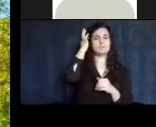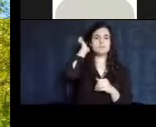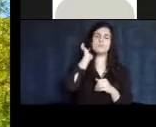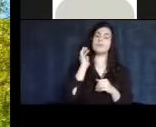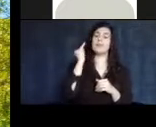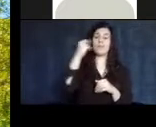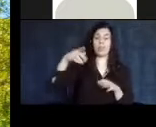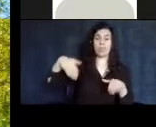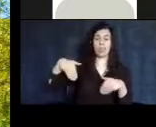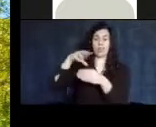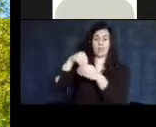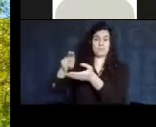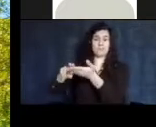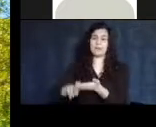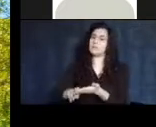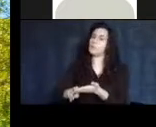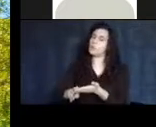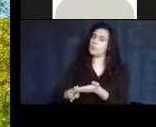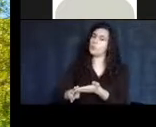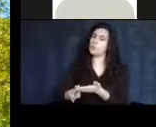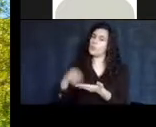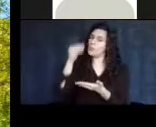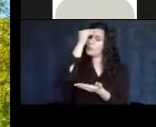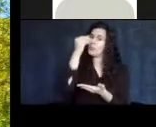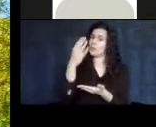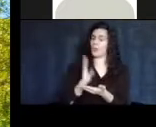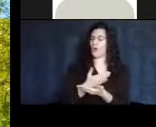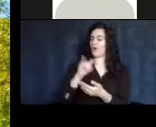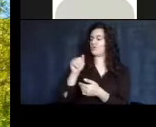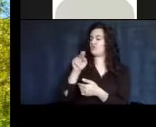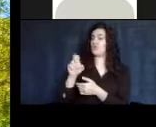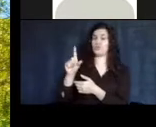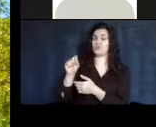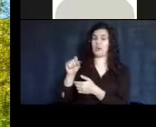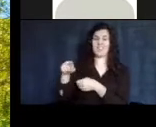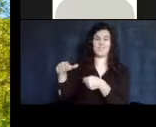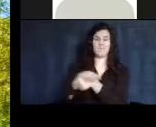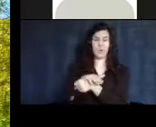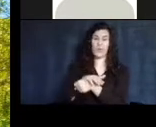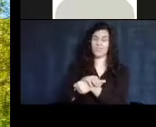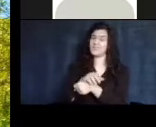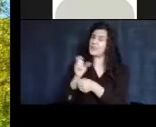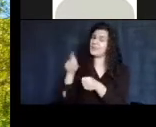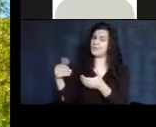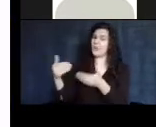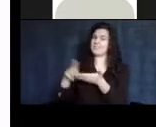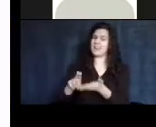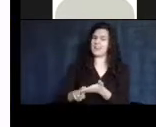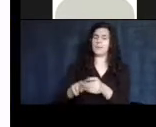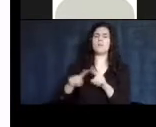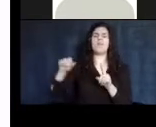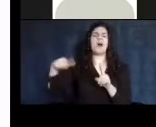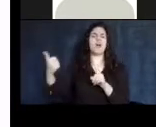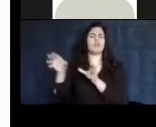yet, know that our June 20th session is full, but our rest of the sessions are still open. All